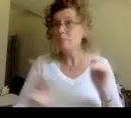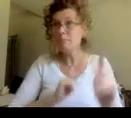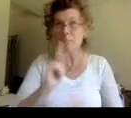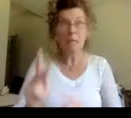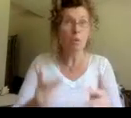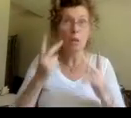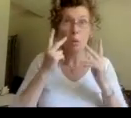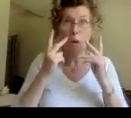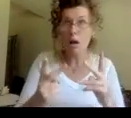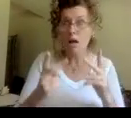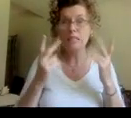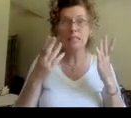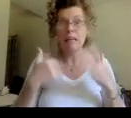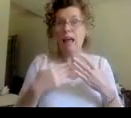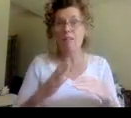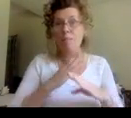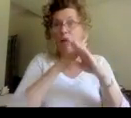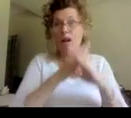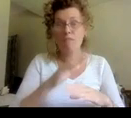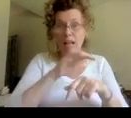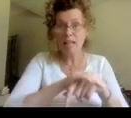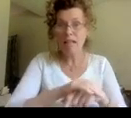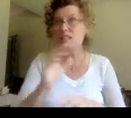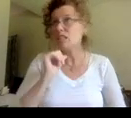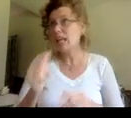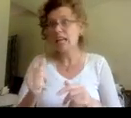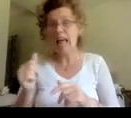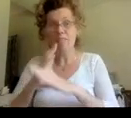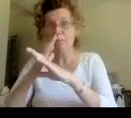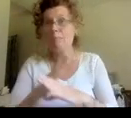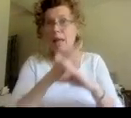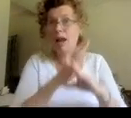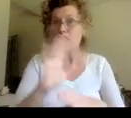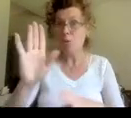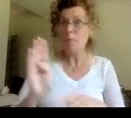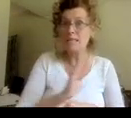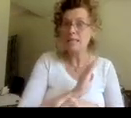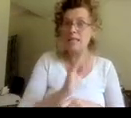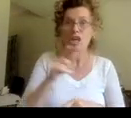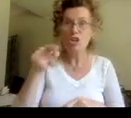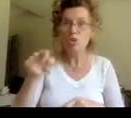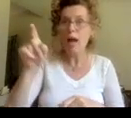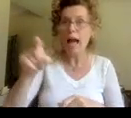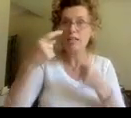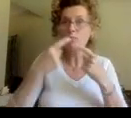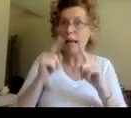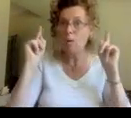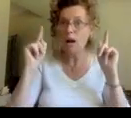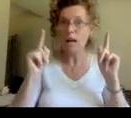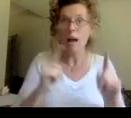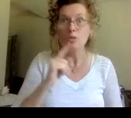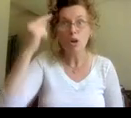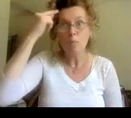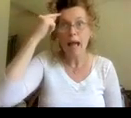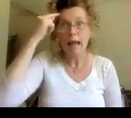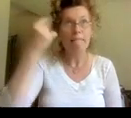of English, that didn't have the barrier that your business was just gone, that you had to make this work. Yep. And I'm sure in your mind, it's like, if I don't make this work,